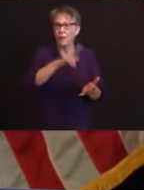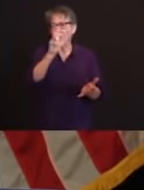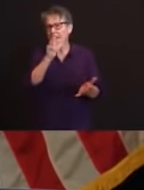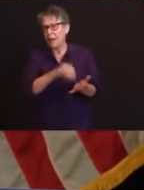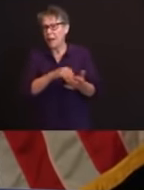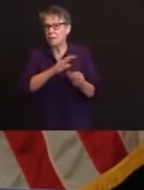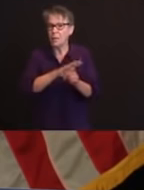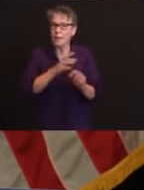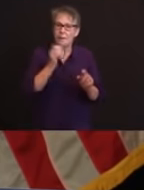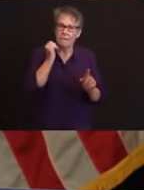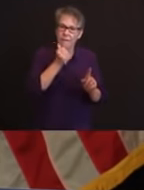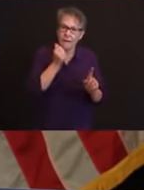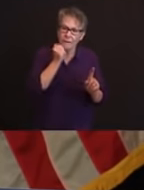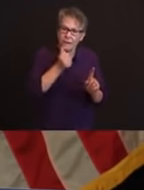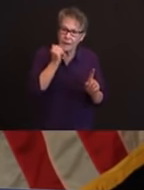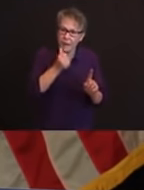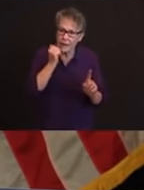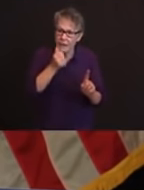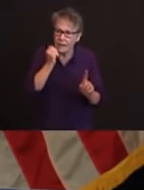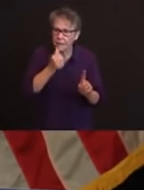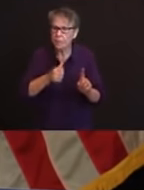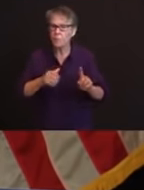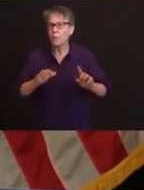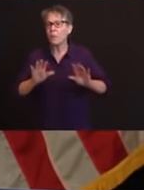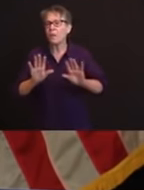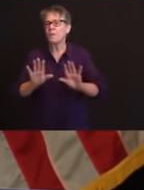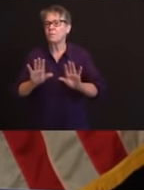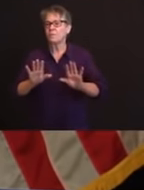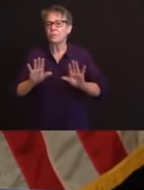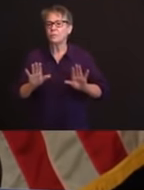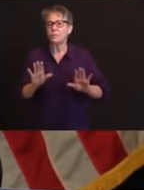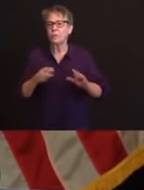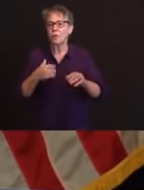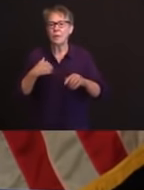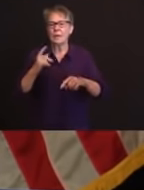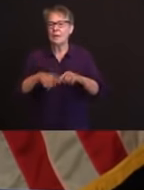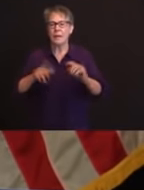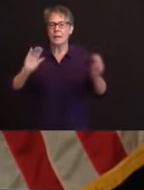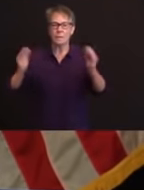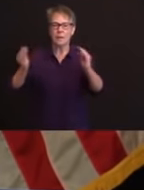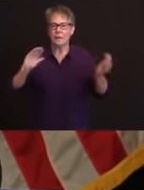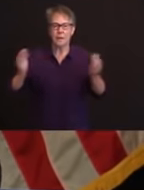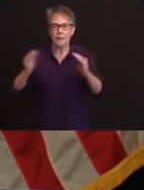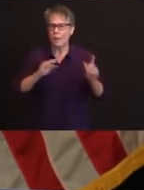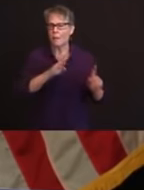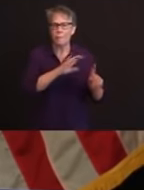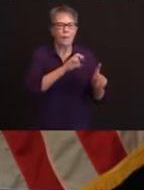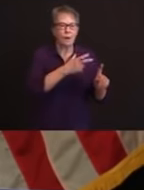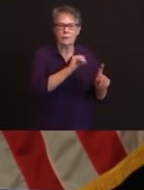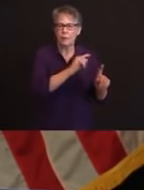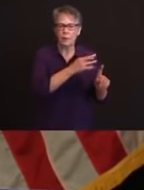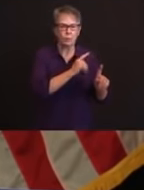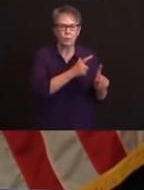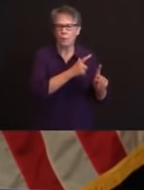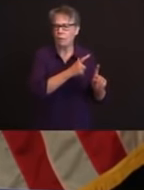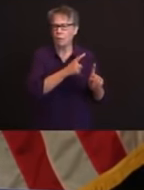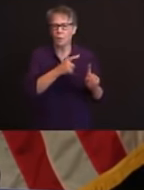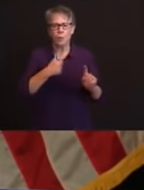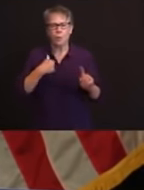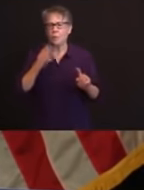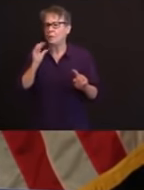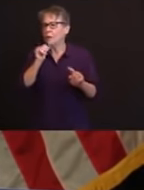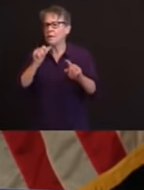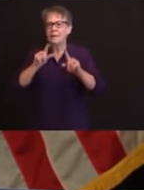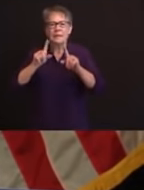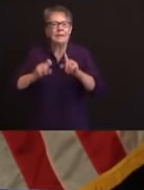back in March or April. We're not quite really comparing apples to apples, because back in March and April we weren't doing anywhere the amount of testing that we're doing now.